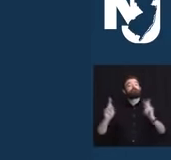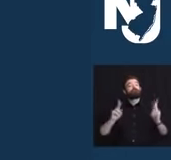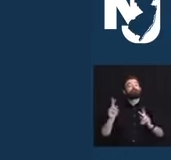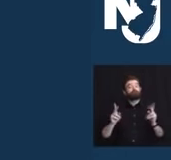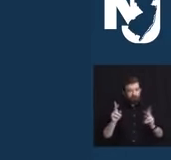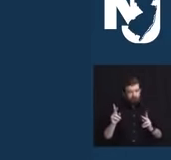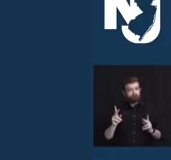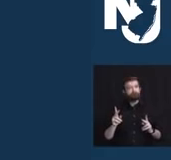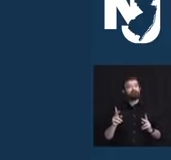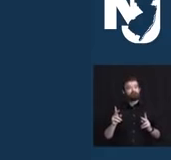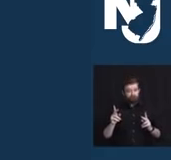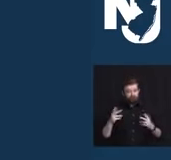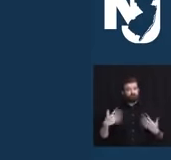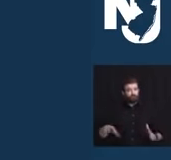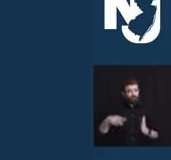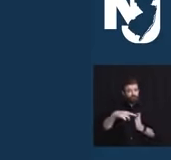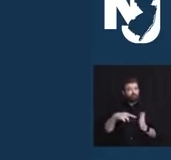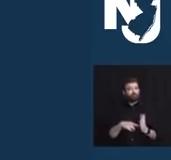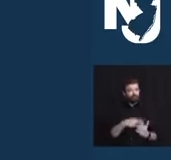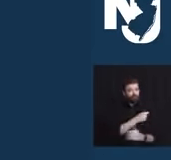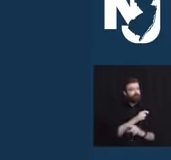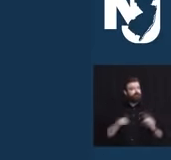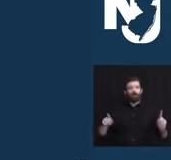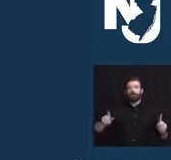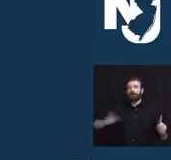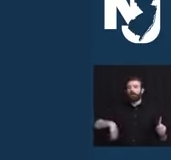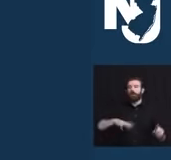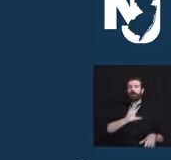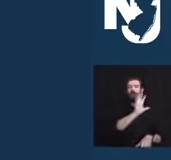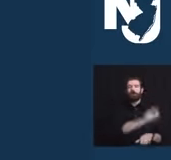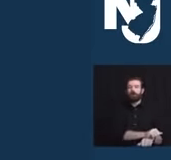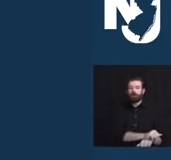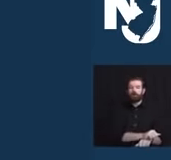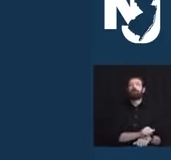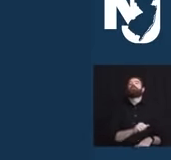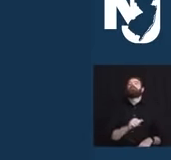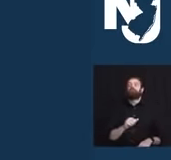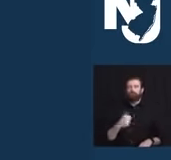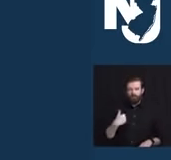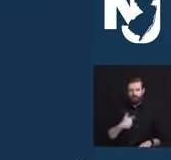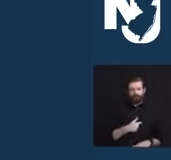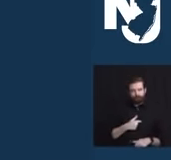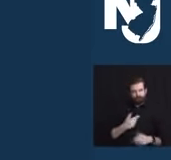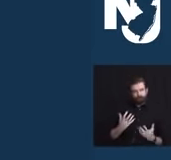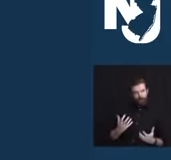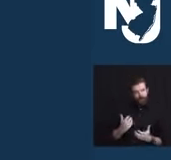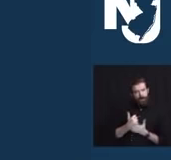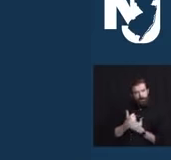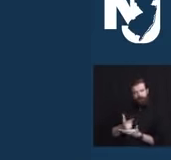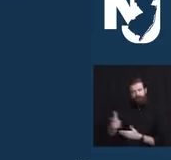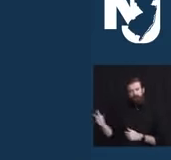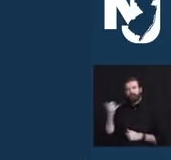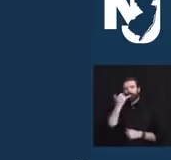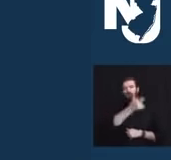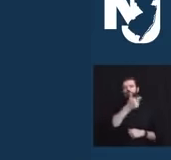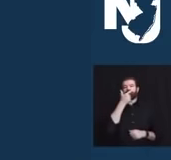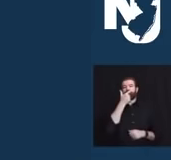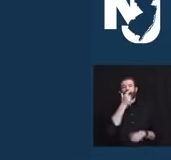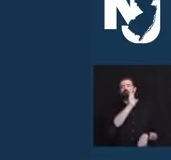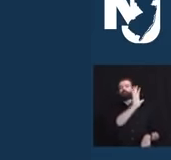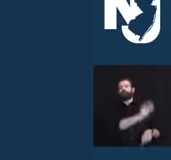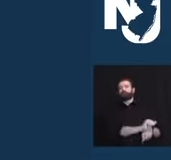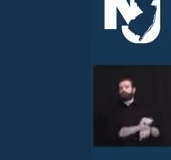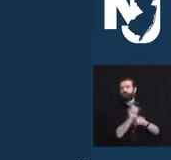directly with live operators to help them make that critical vaccine appointment. Also, our Office of Innovation under